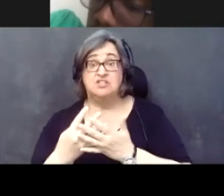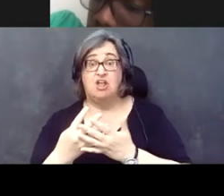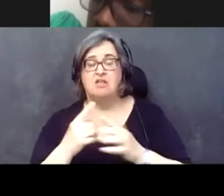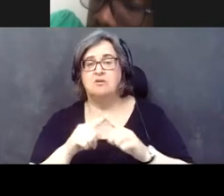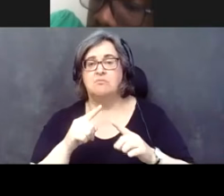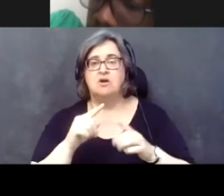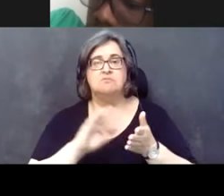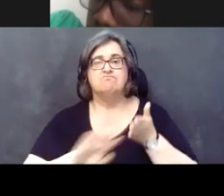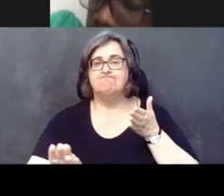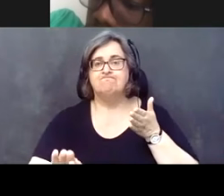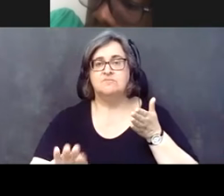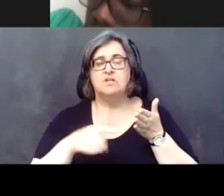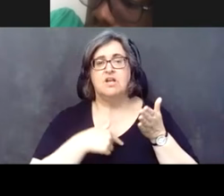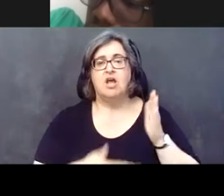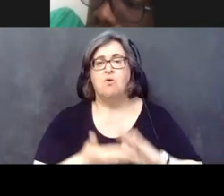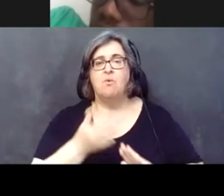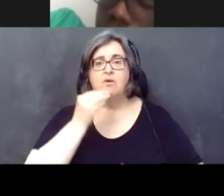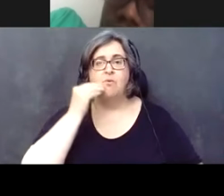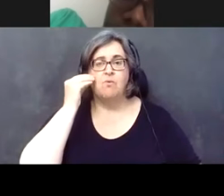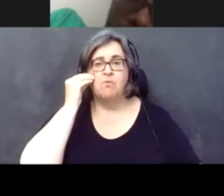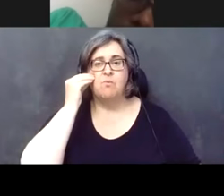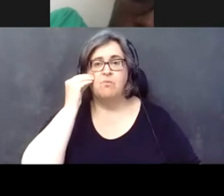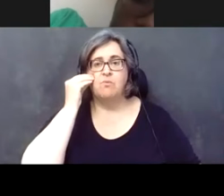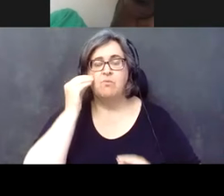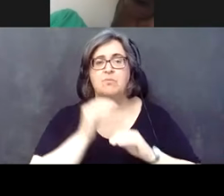I went home and